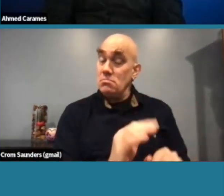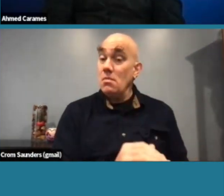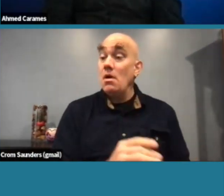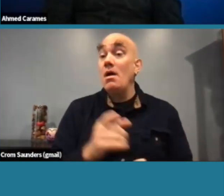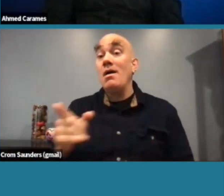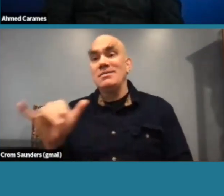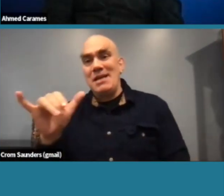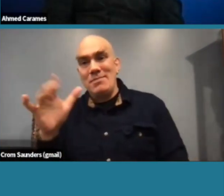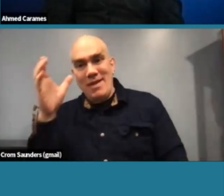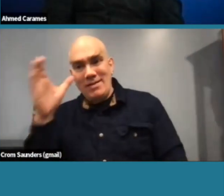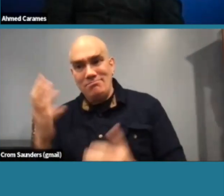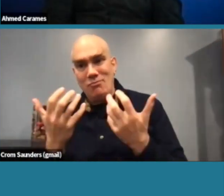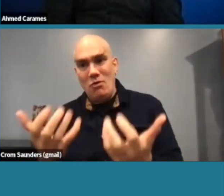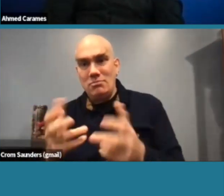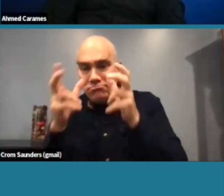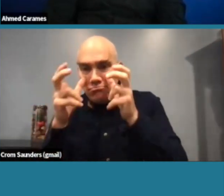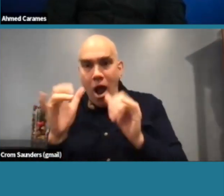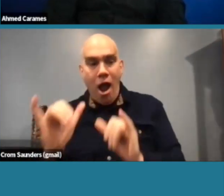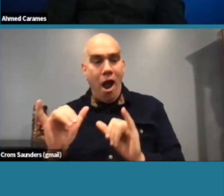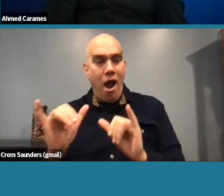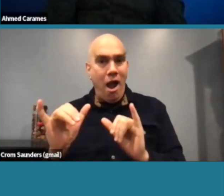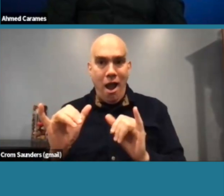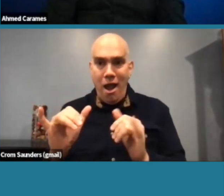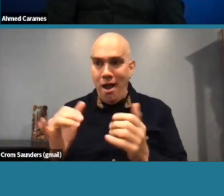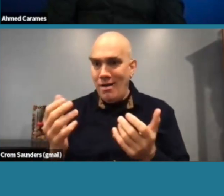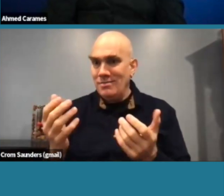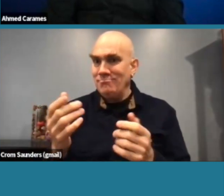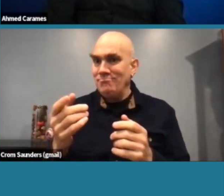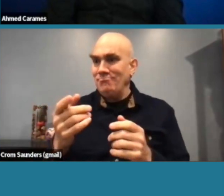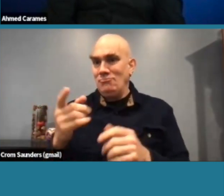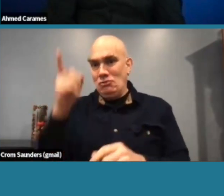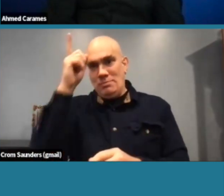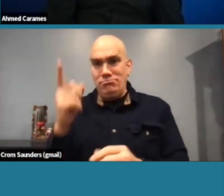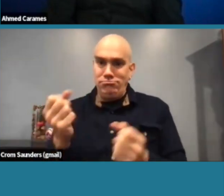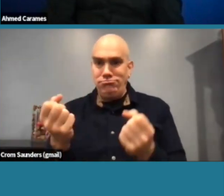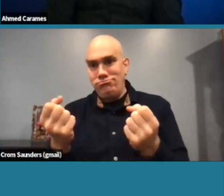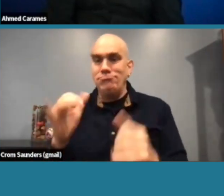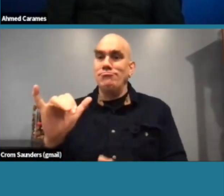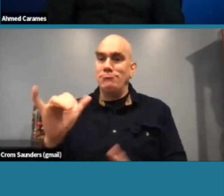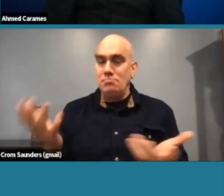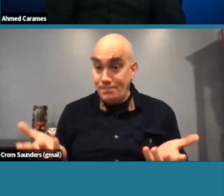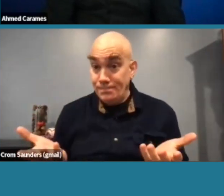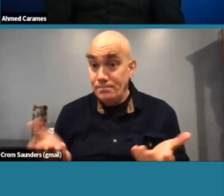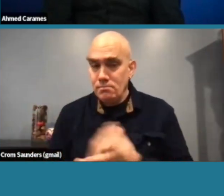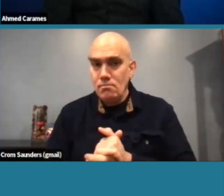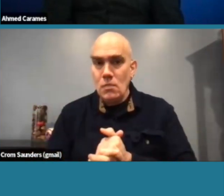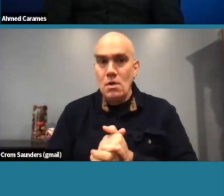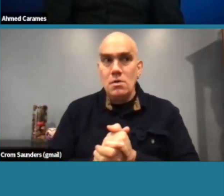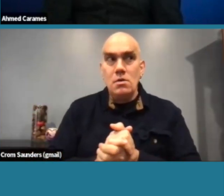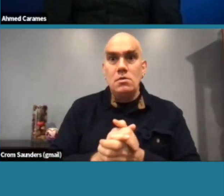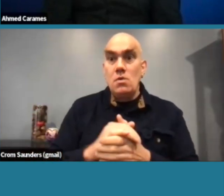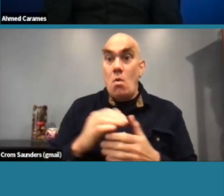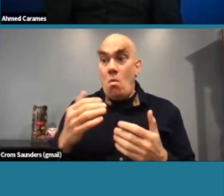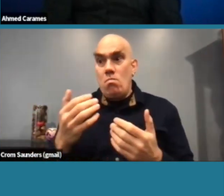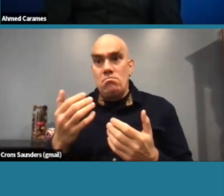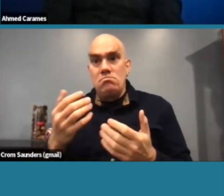like to provide that equal access to our deaf audience members so that they can experience that same thing of not